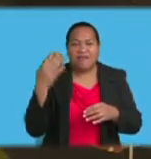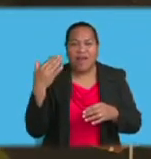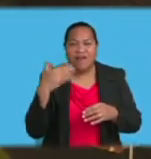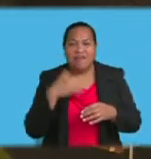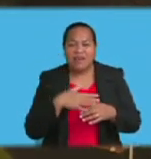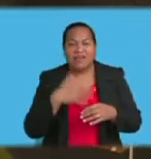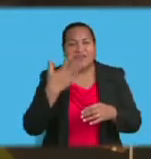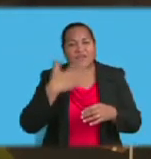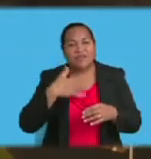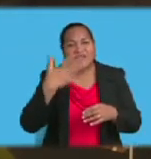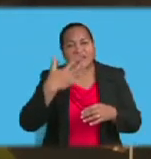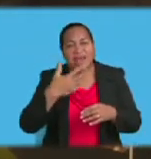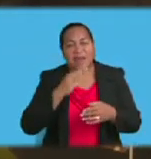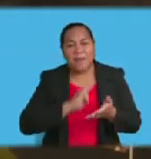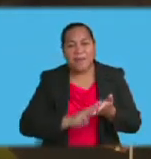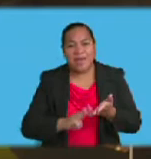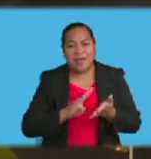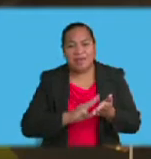$559 million